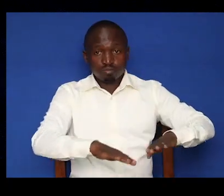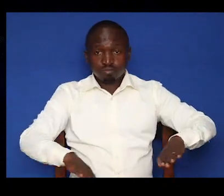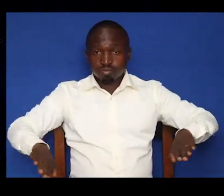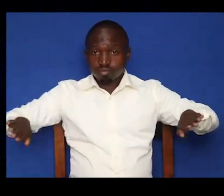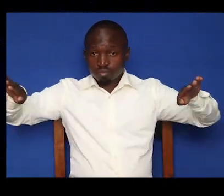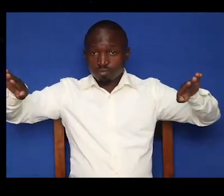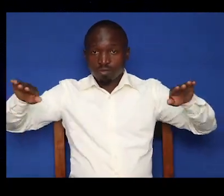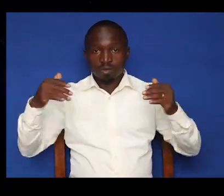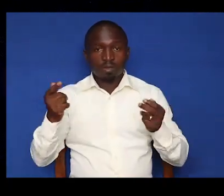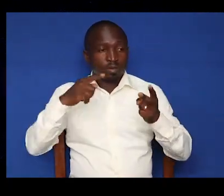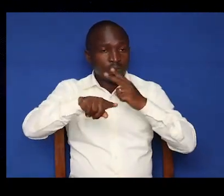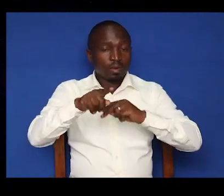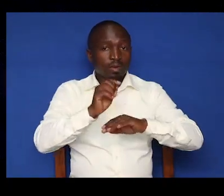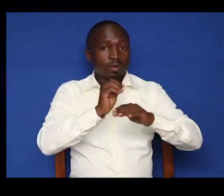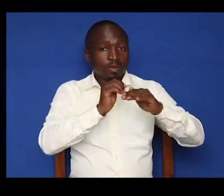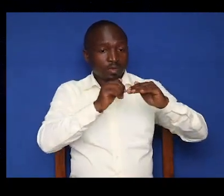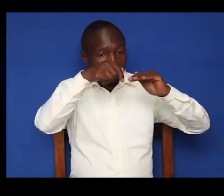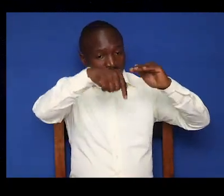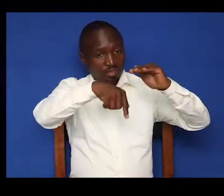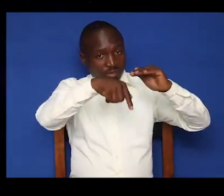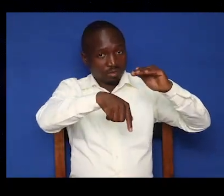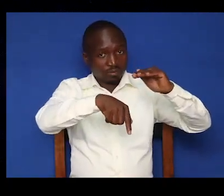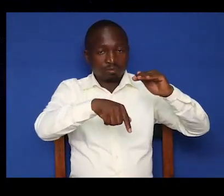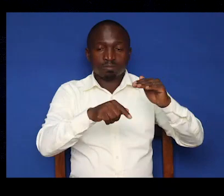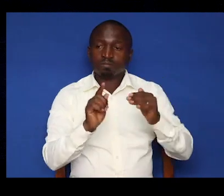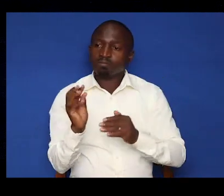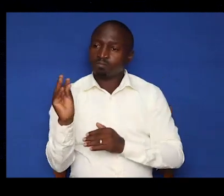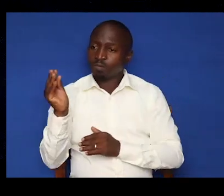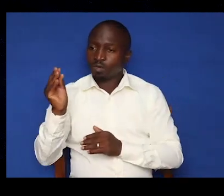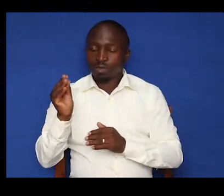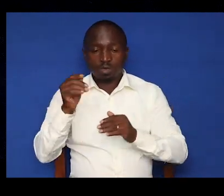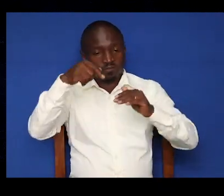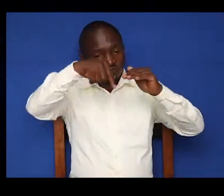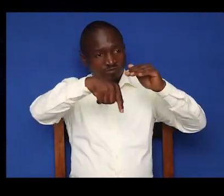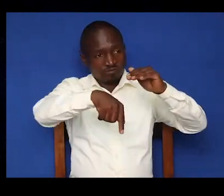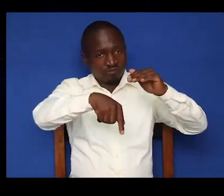In the oceanic bedrock, salt minerals contained.